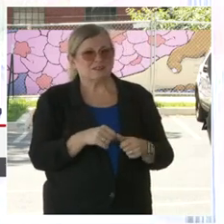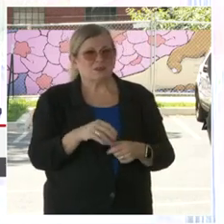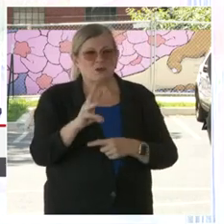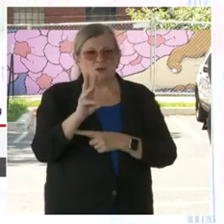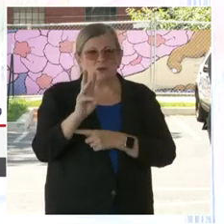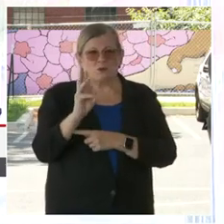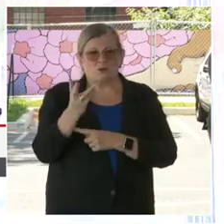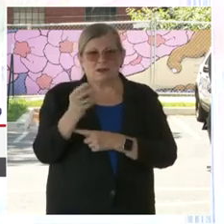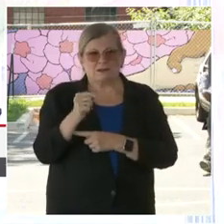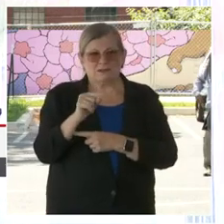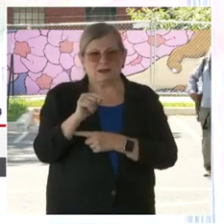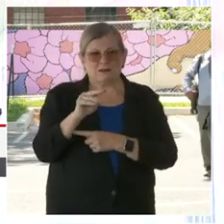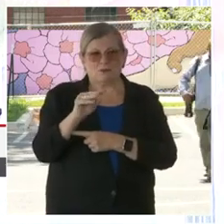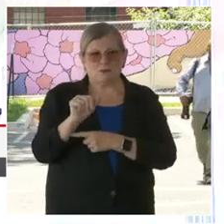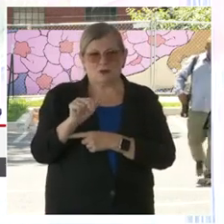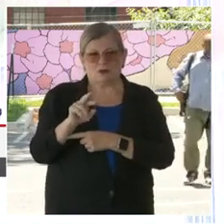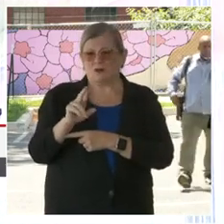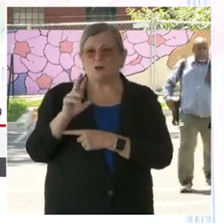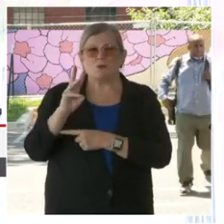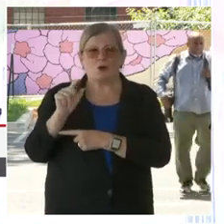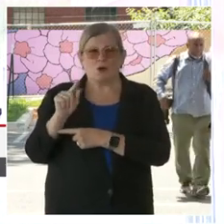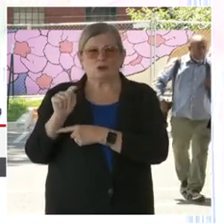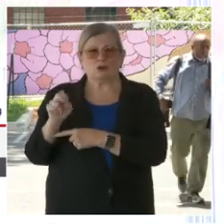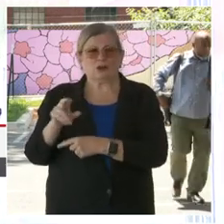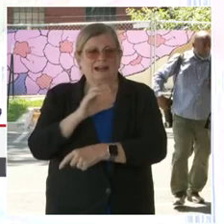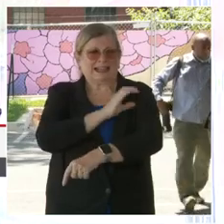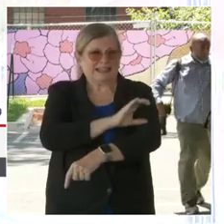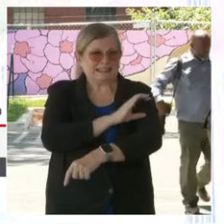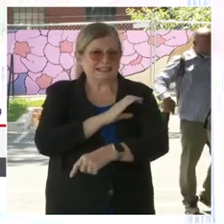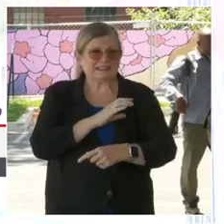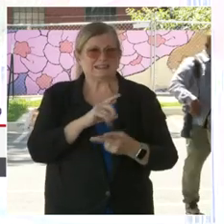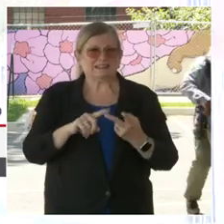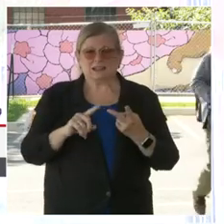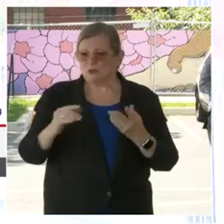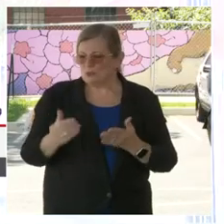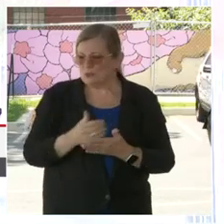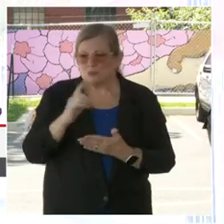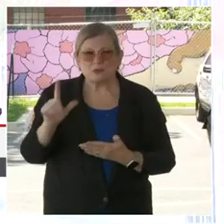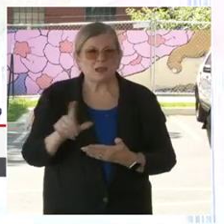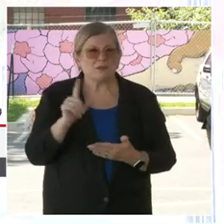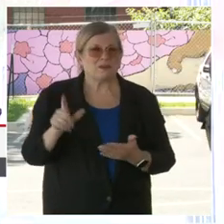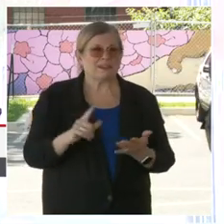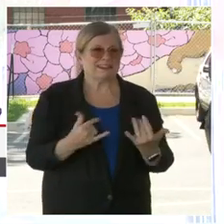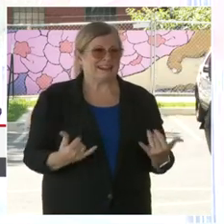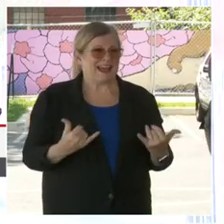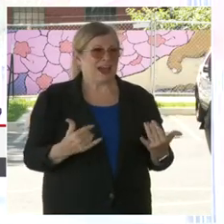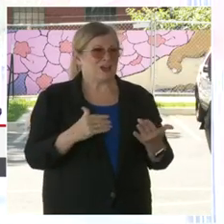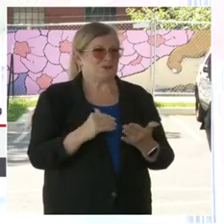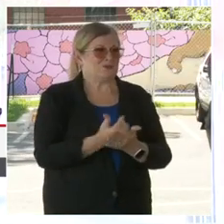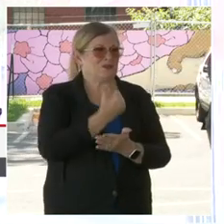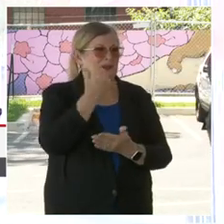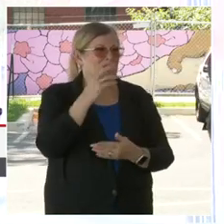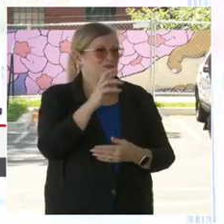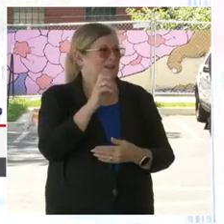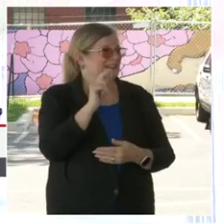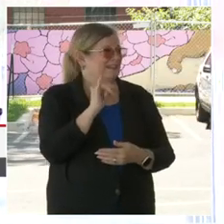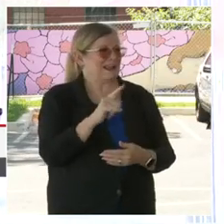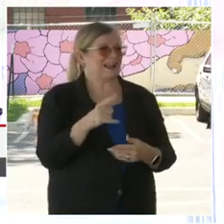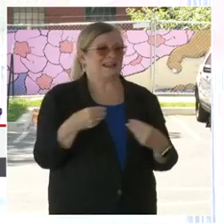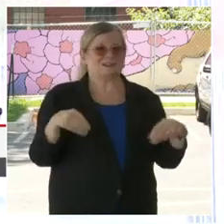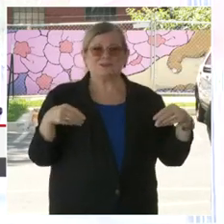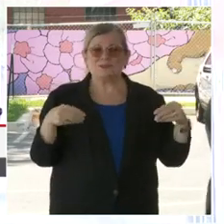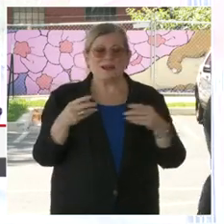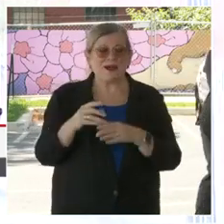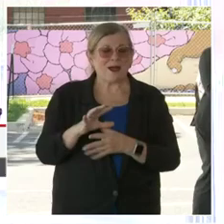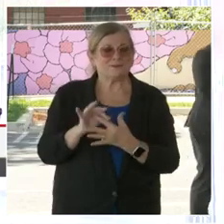Clinic, with a new library, and now with interim retail options. Again, being the